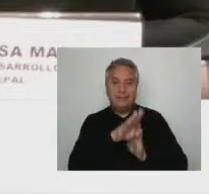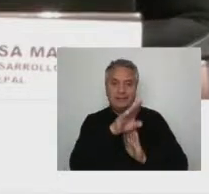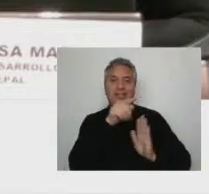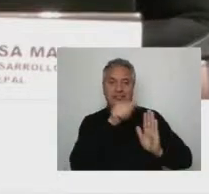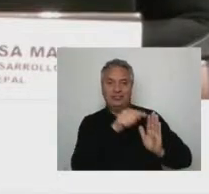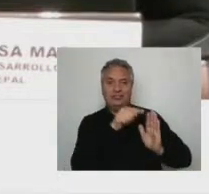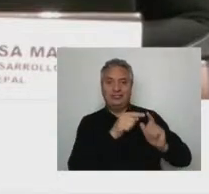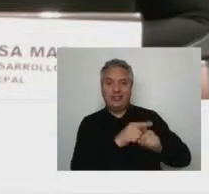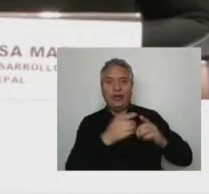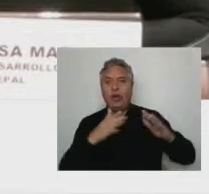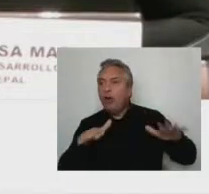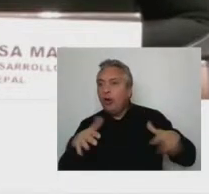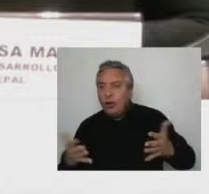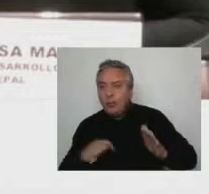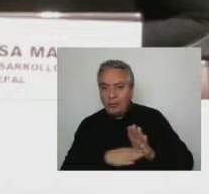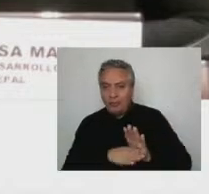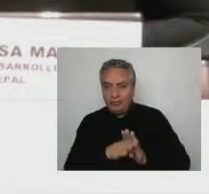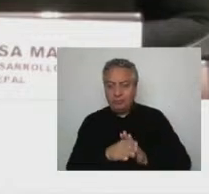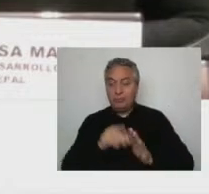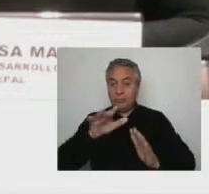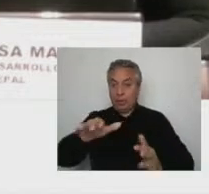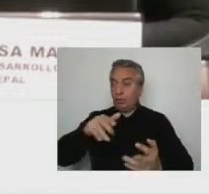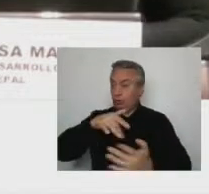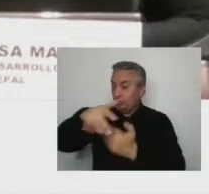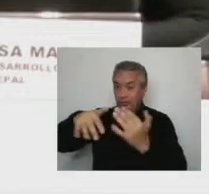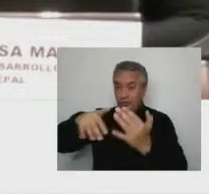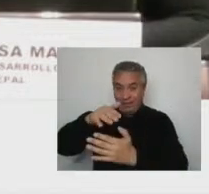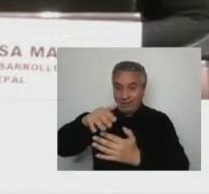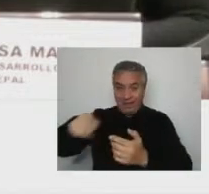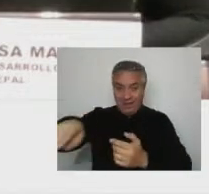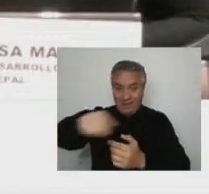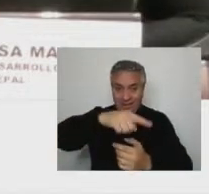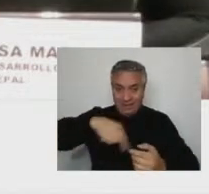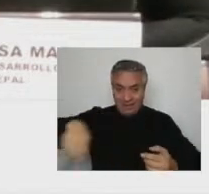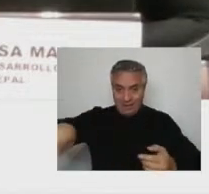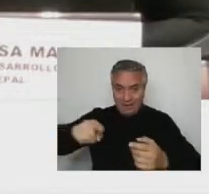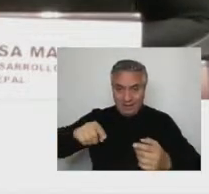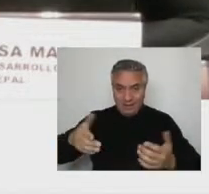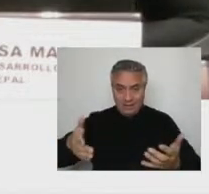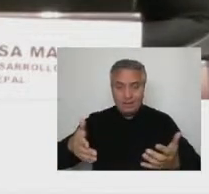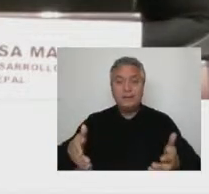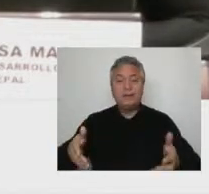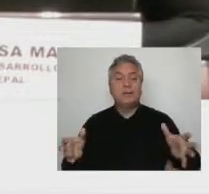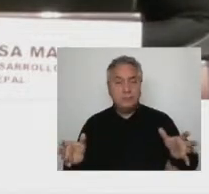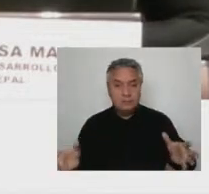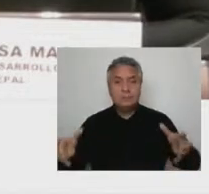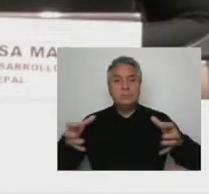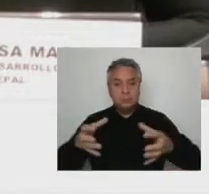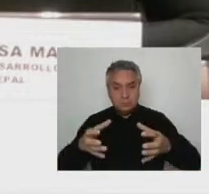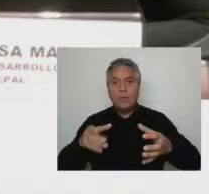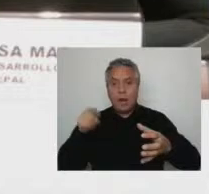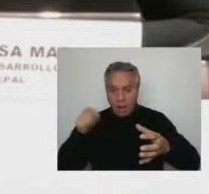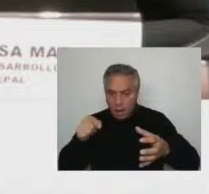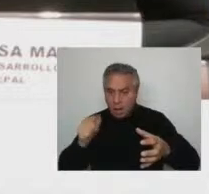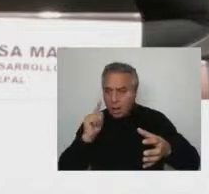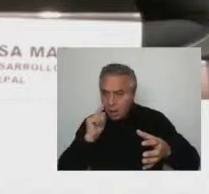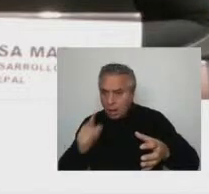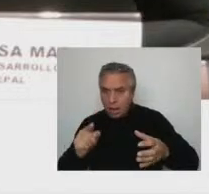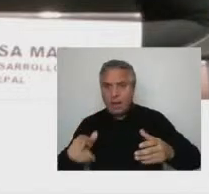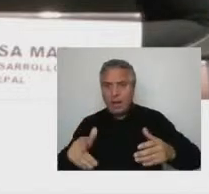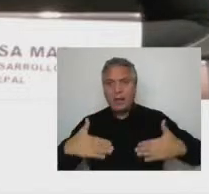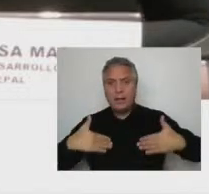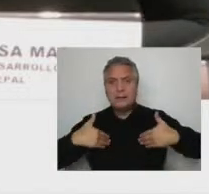the health inequalities arise from the development model, and they also have